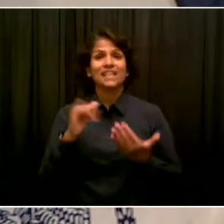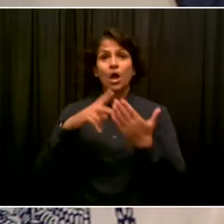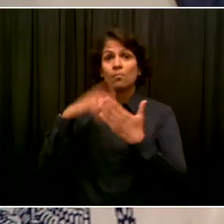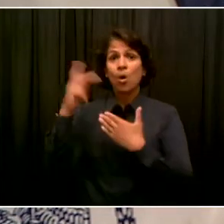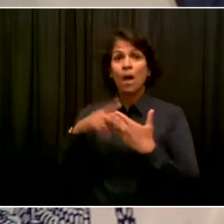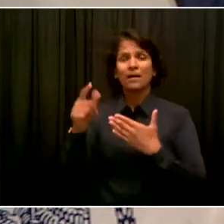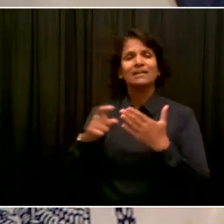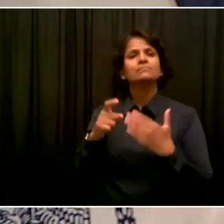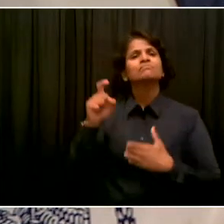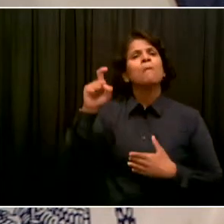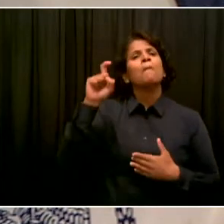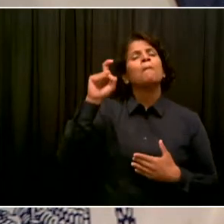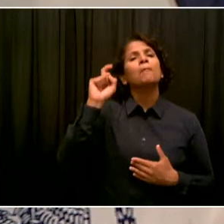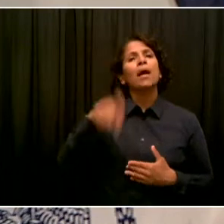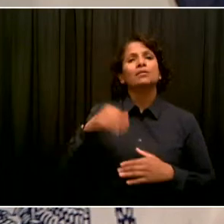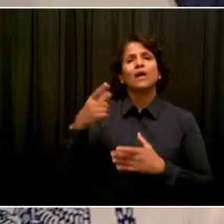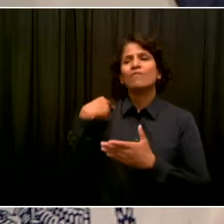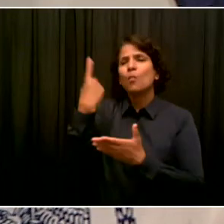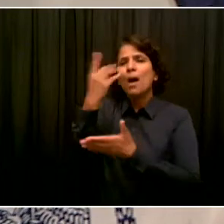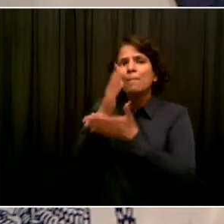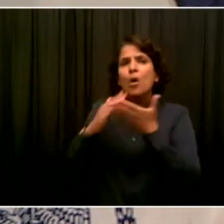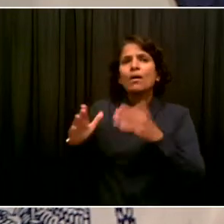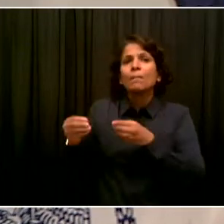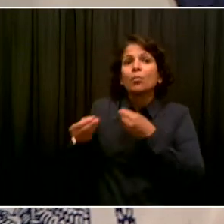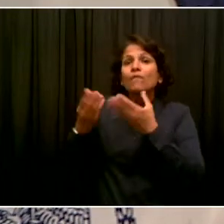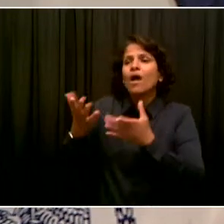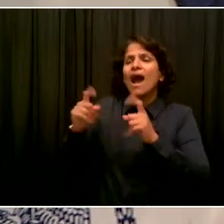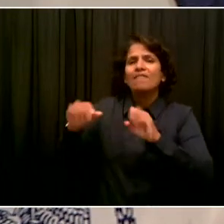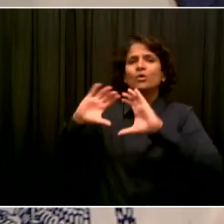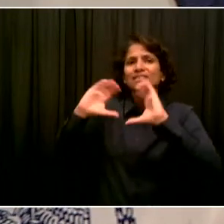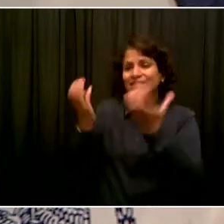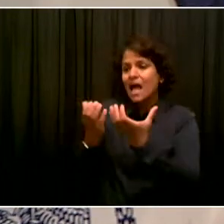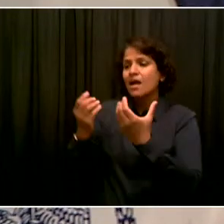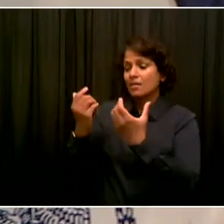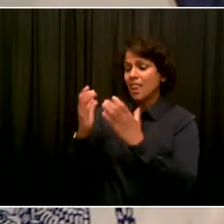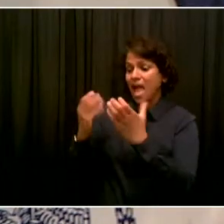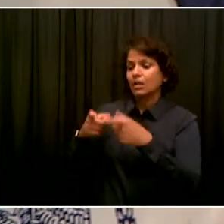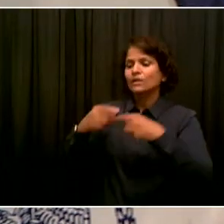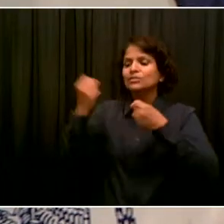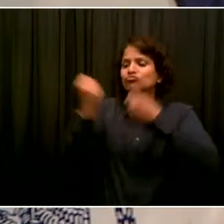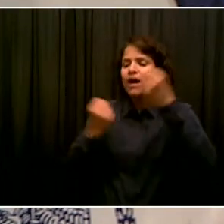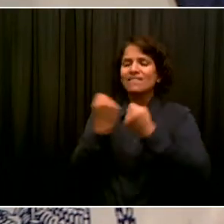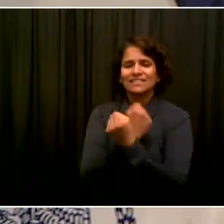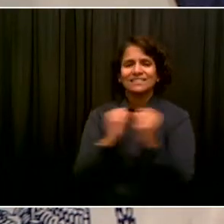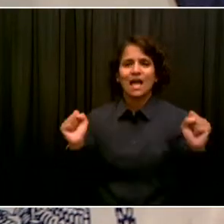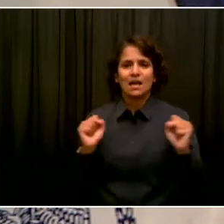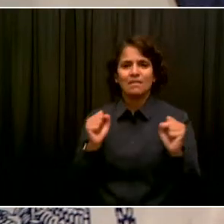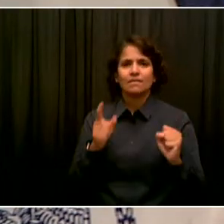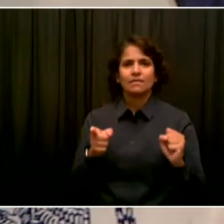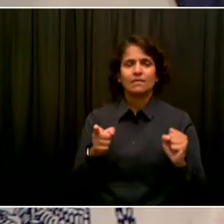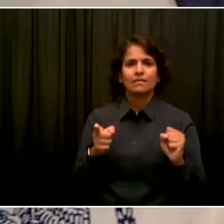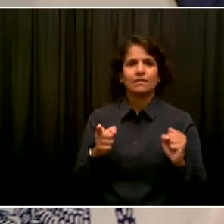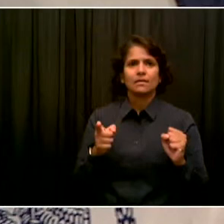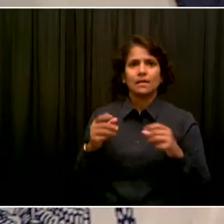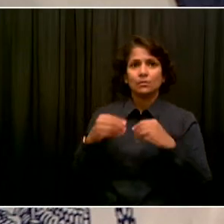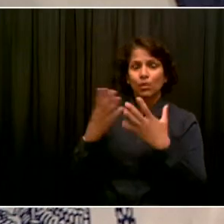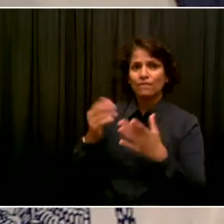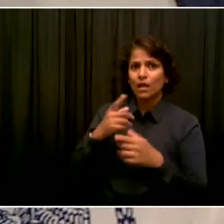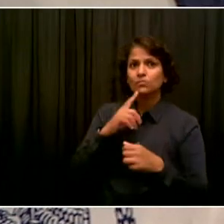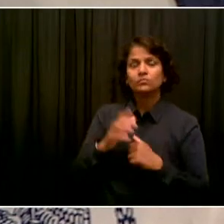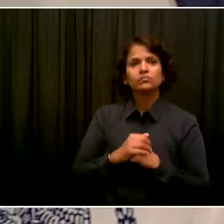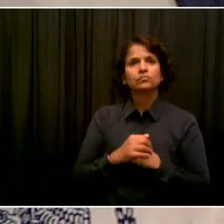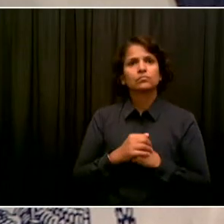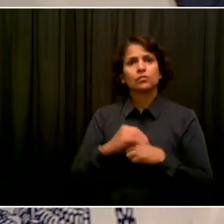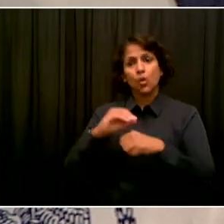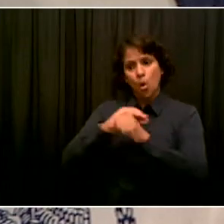areas of spending because we had a very, very dire situation. We didn't know where it was going. Once that got resolved, we put it back